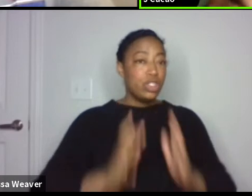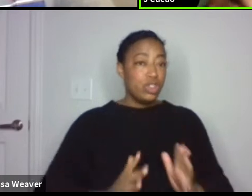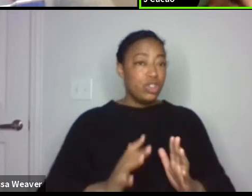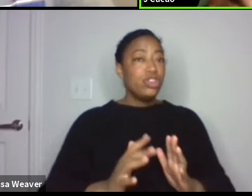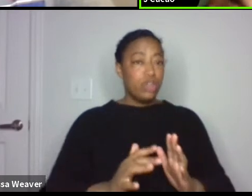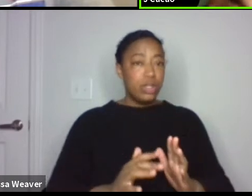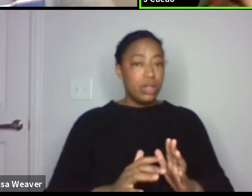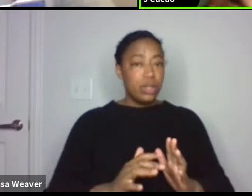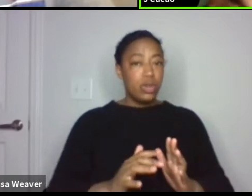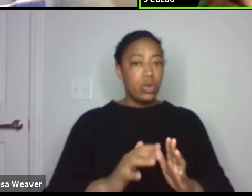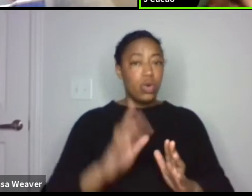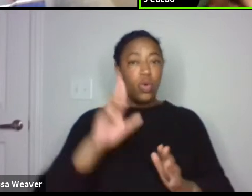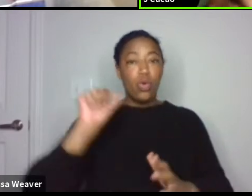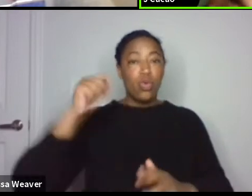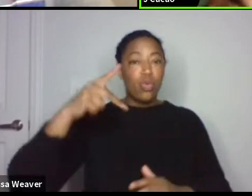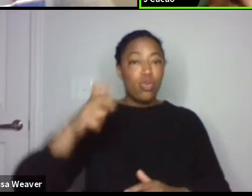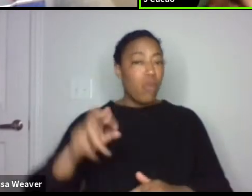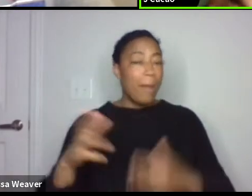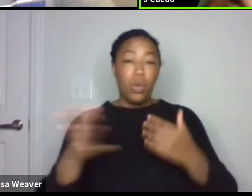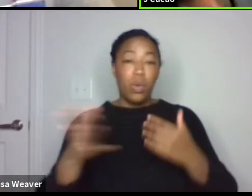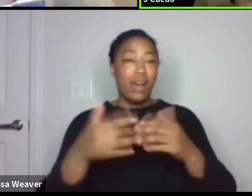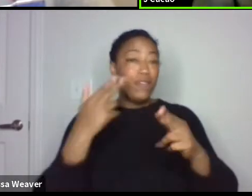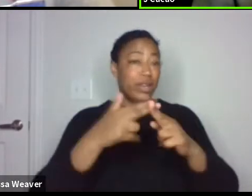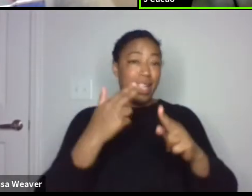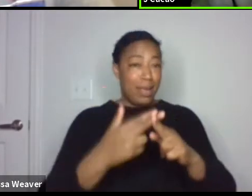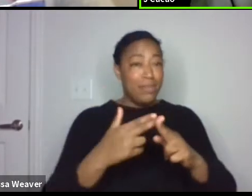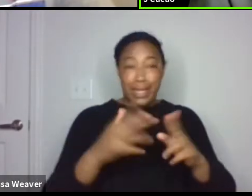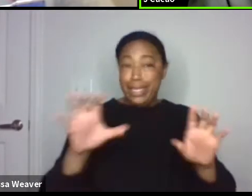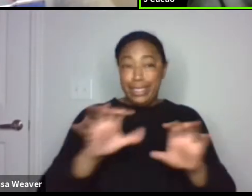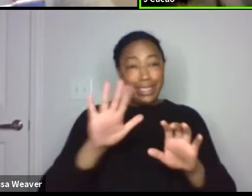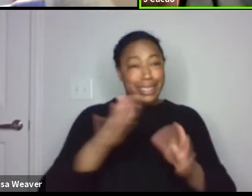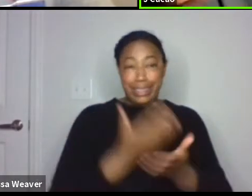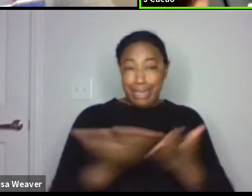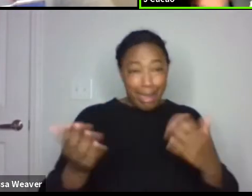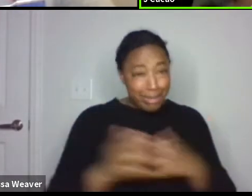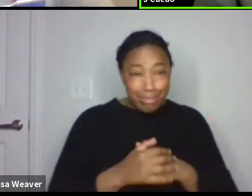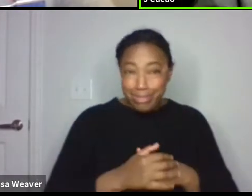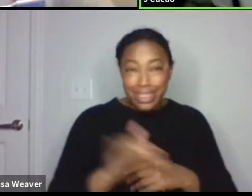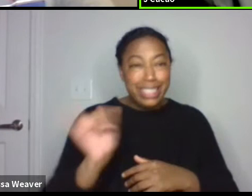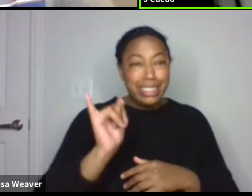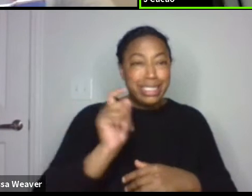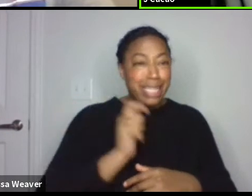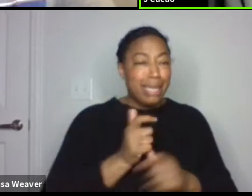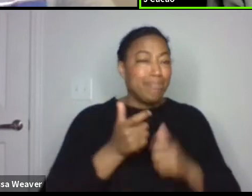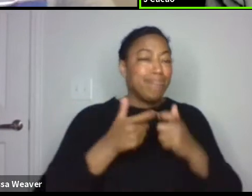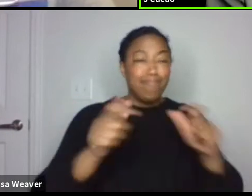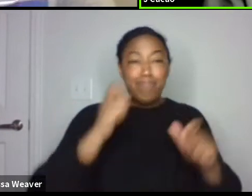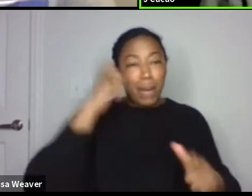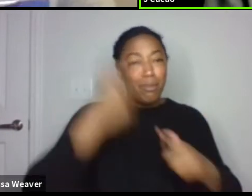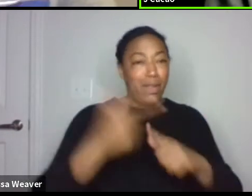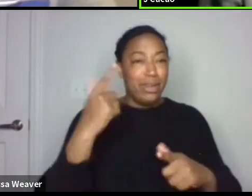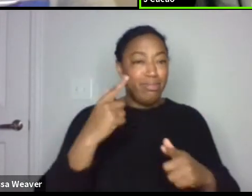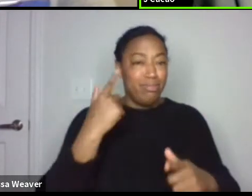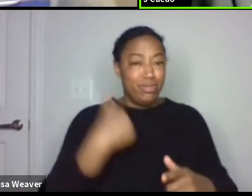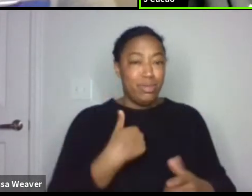actor, rapper, whatever you name it. He's doing his thing, man. That's like Big Bro, you know what I mean? So he's been kind of schooling me and helping me through